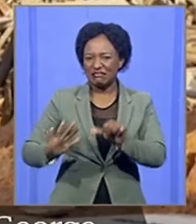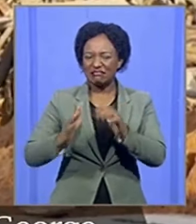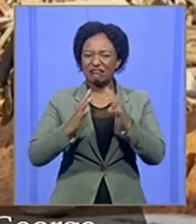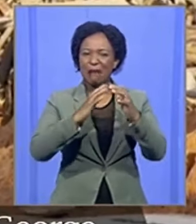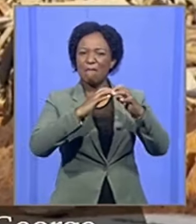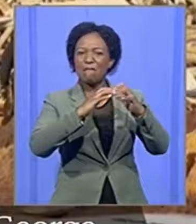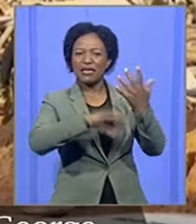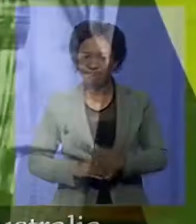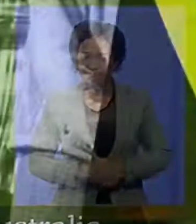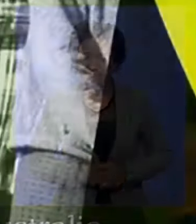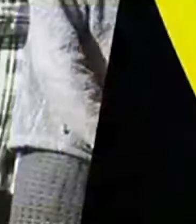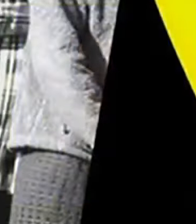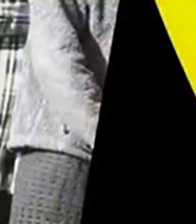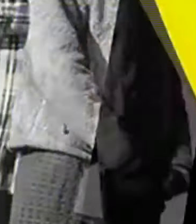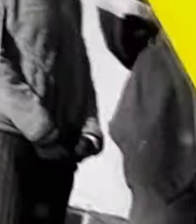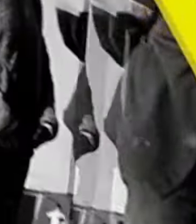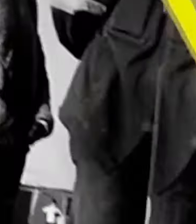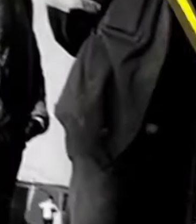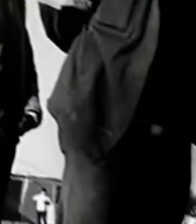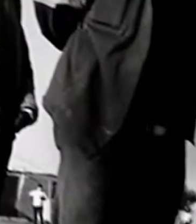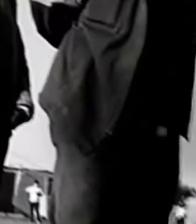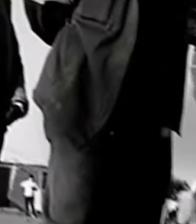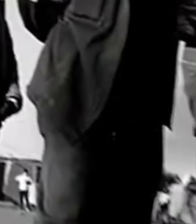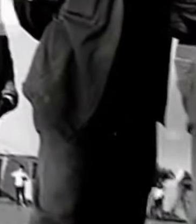ka George Western Cape.